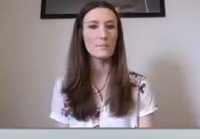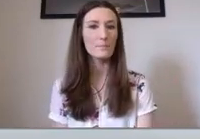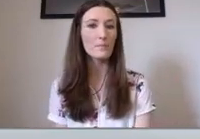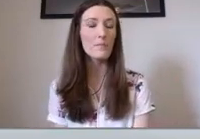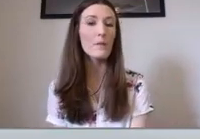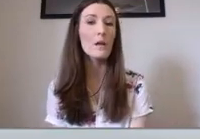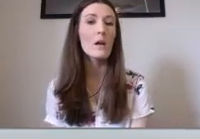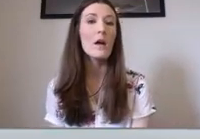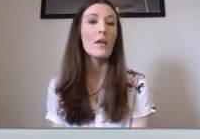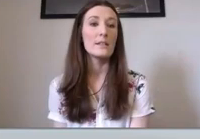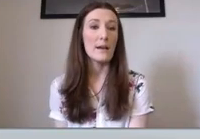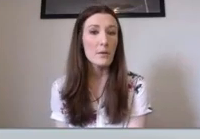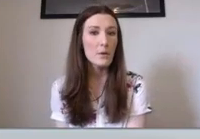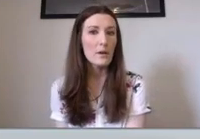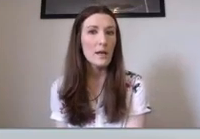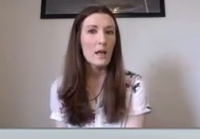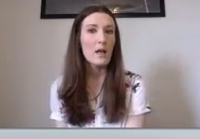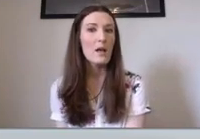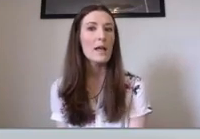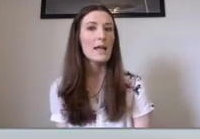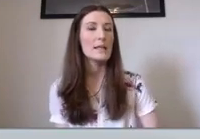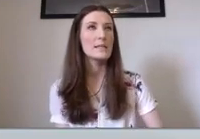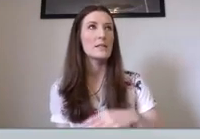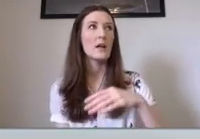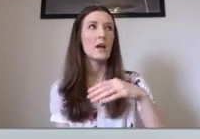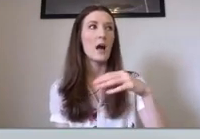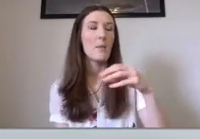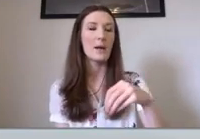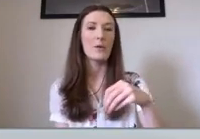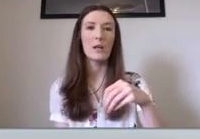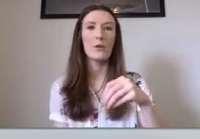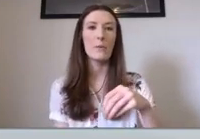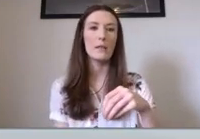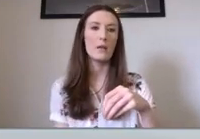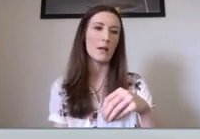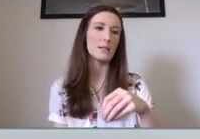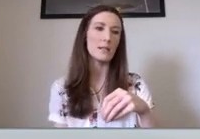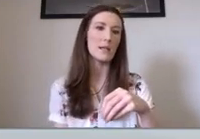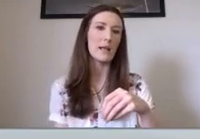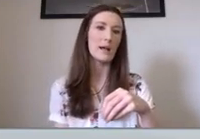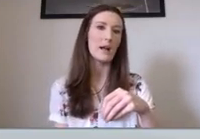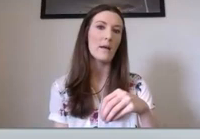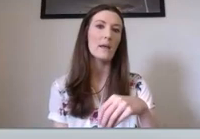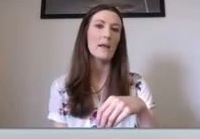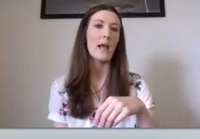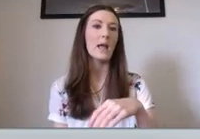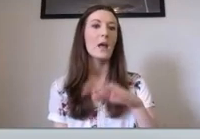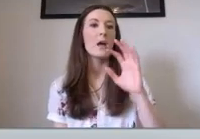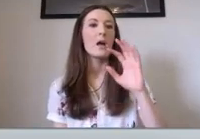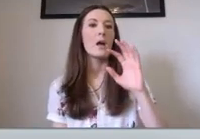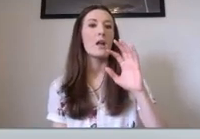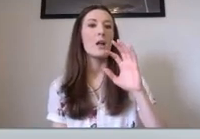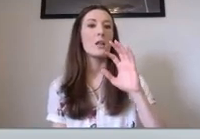yours. The deaf community is a minority group in the United States and Canada,